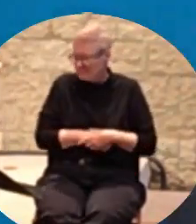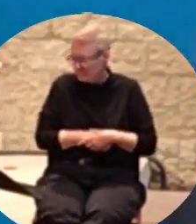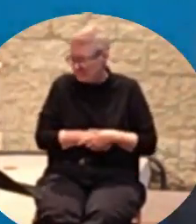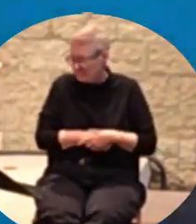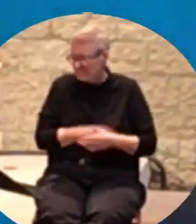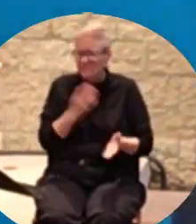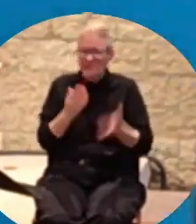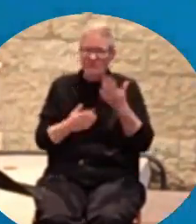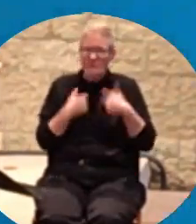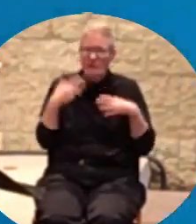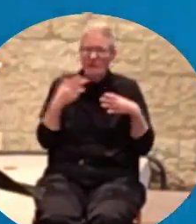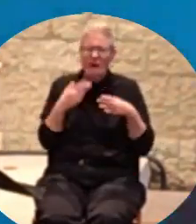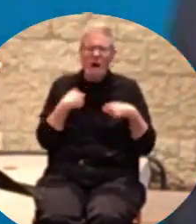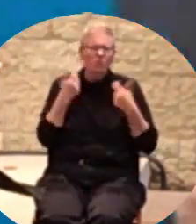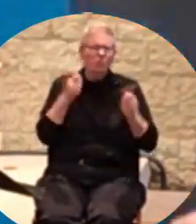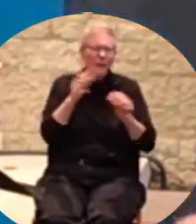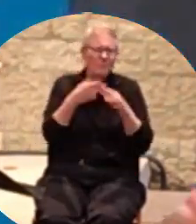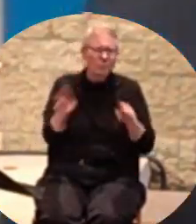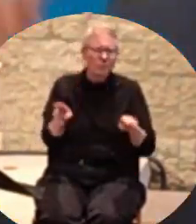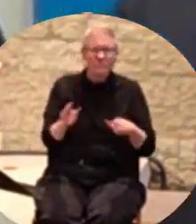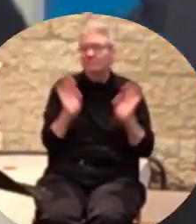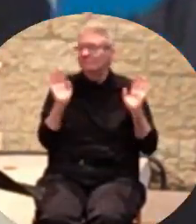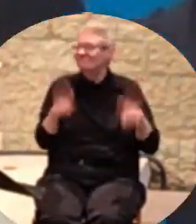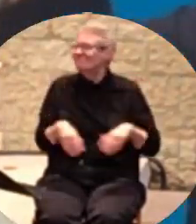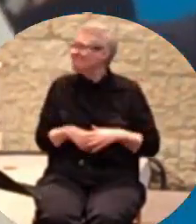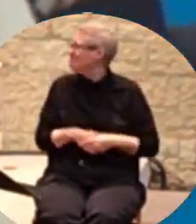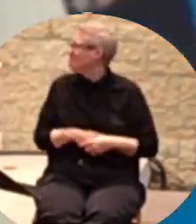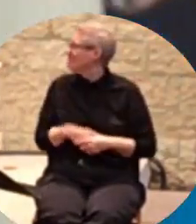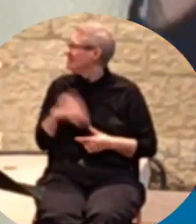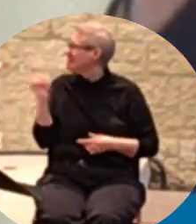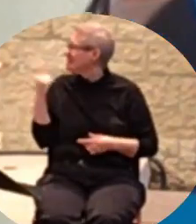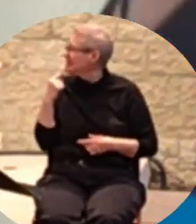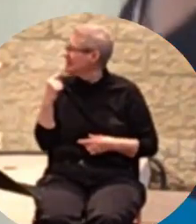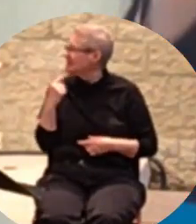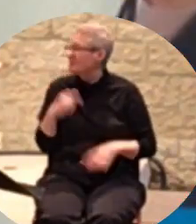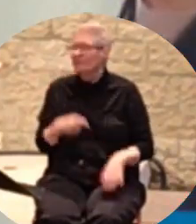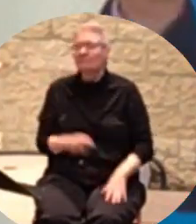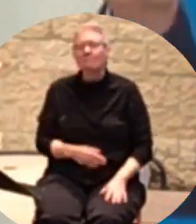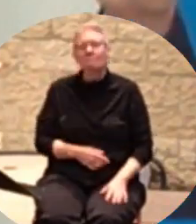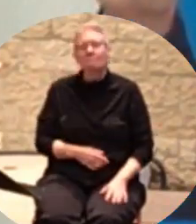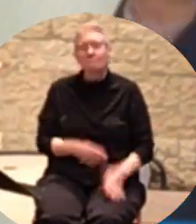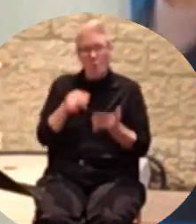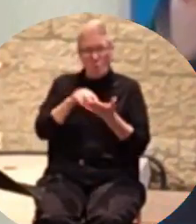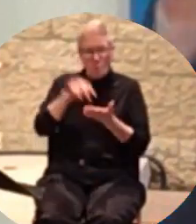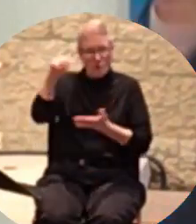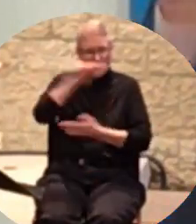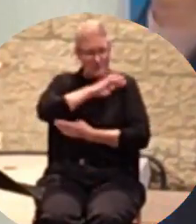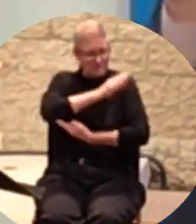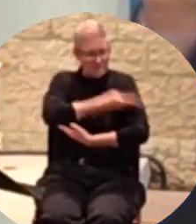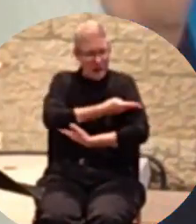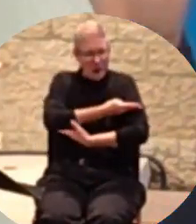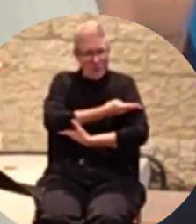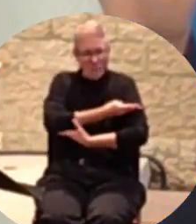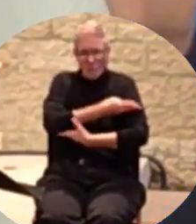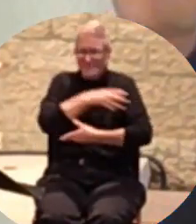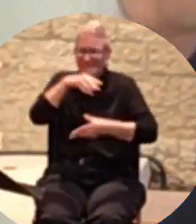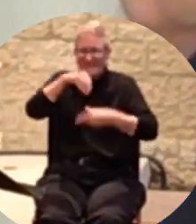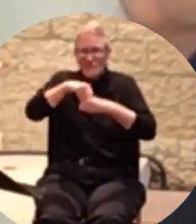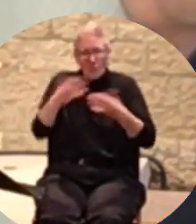maybe I'll be brief, I don't know. But so he says, brief. Says, the power of resurrection lies in